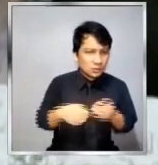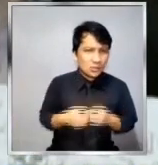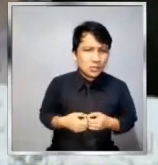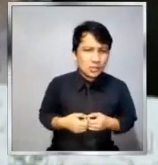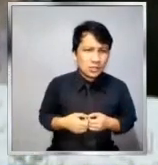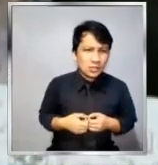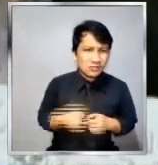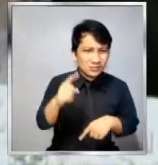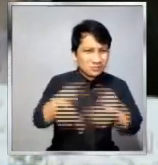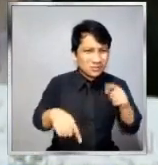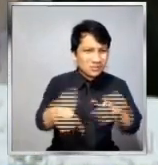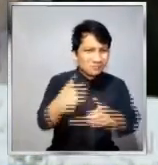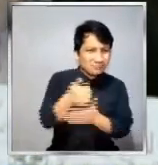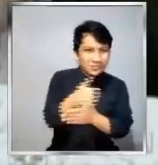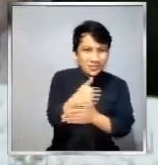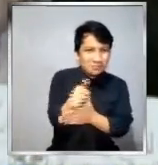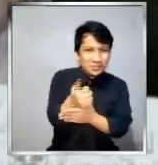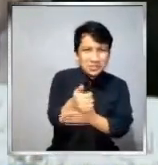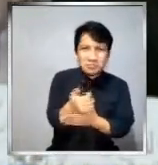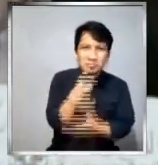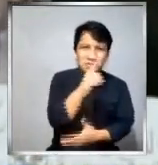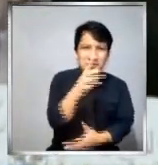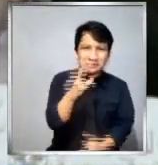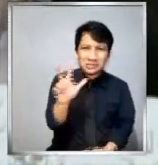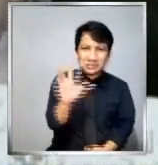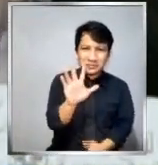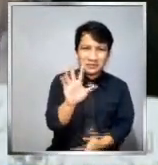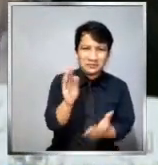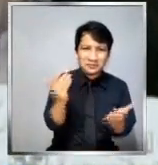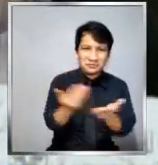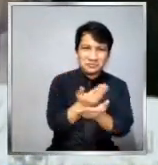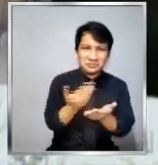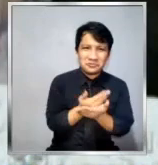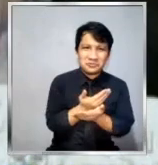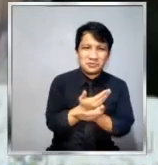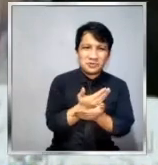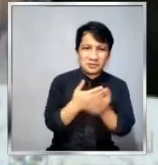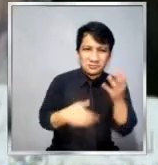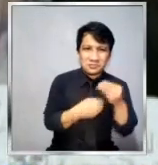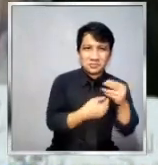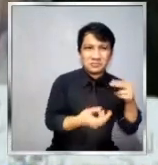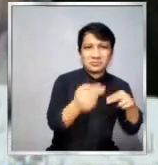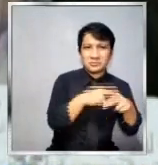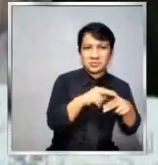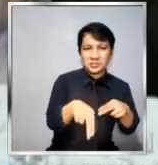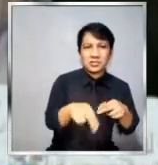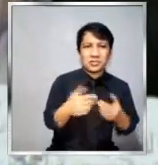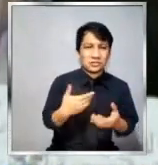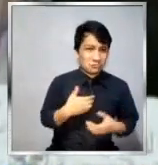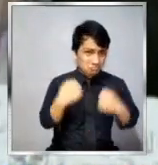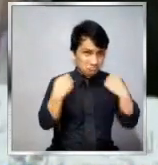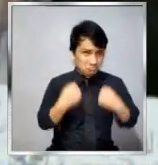sila 135 cases, new cases per day. So that's why, sir, we strongly recommend